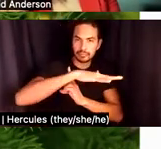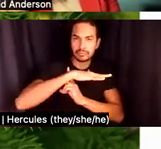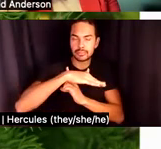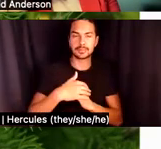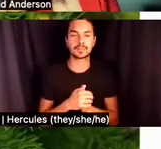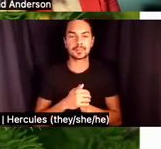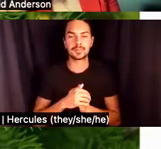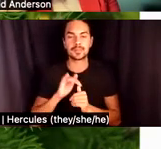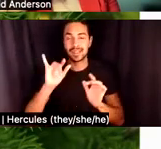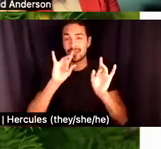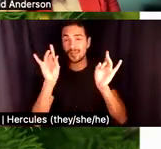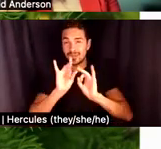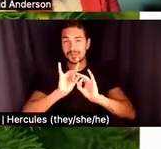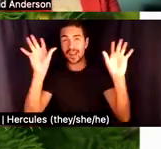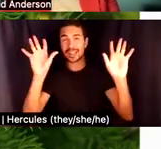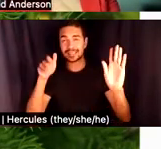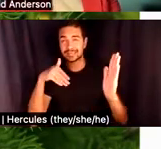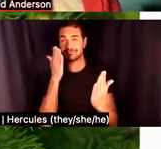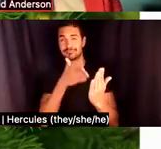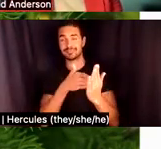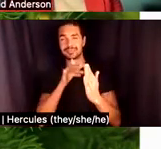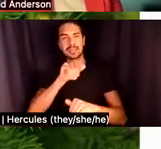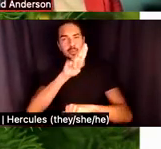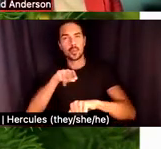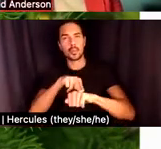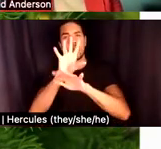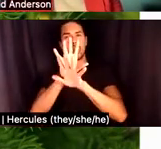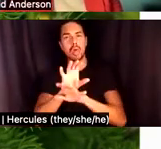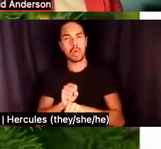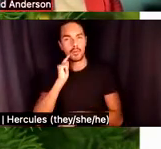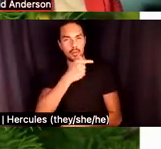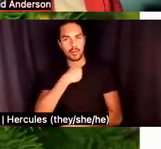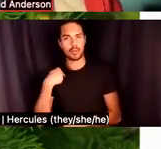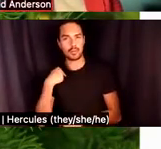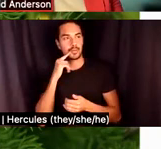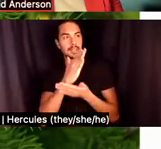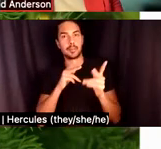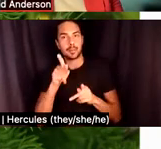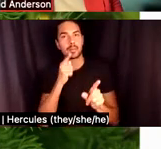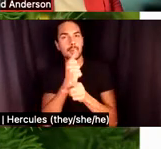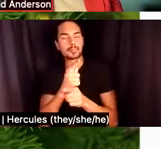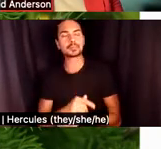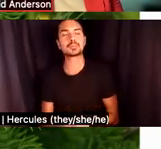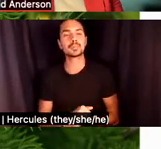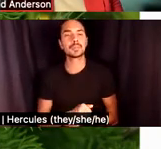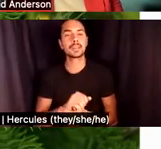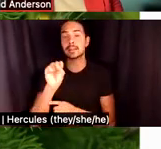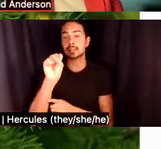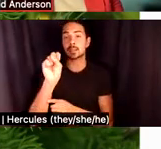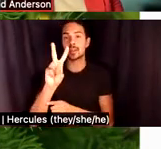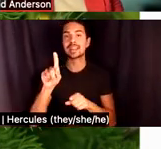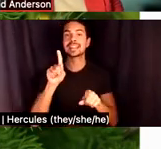the norm for so many people in our lives, right? Sexual violence is a tool of